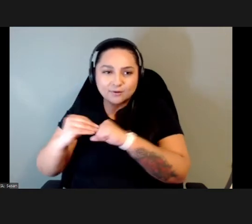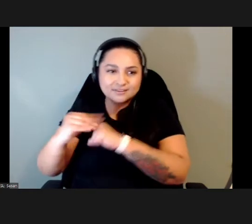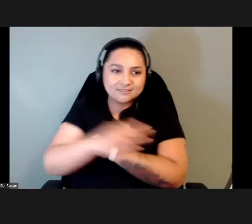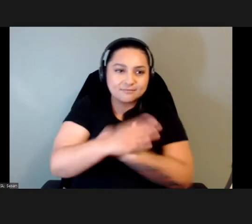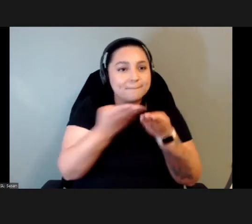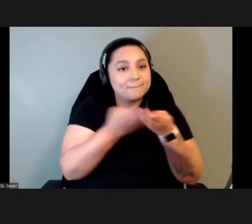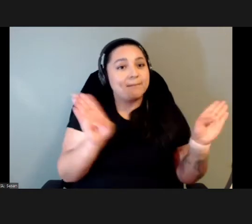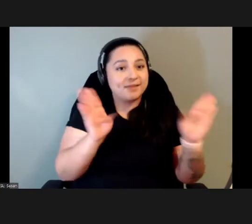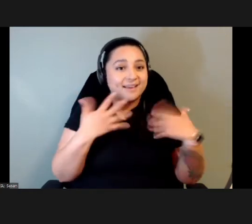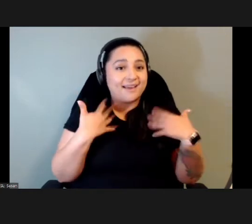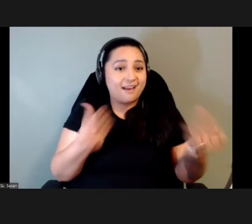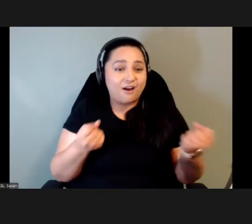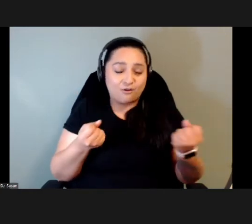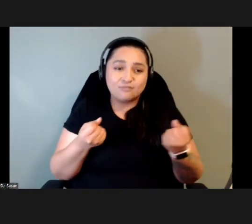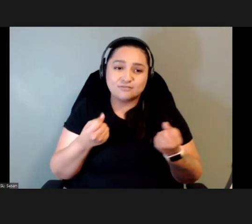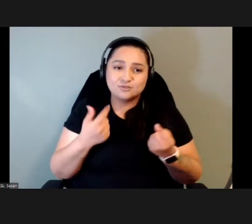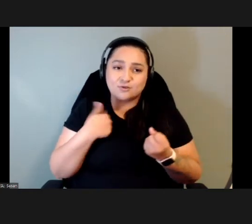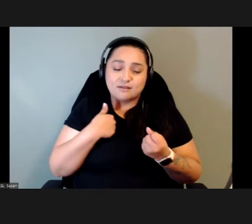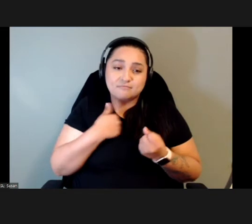done.